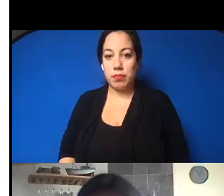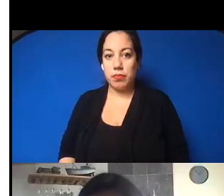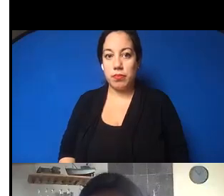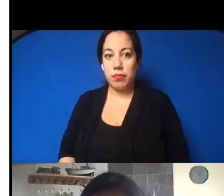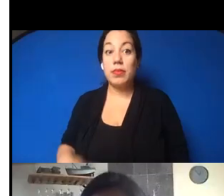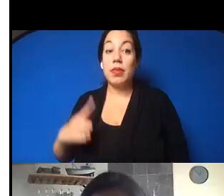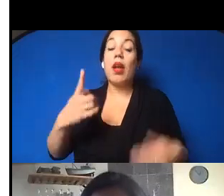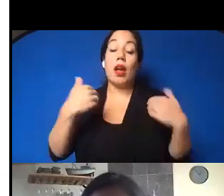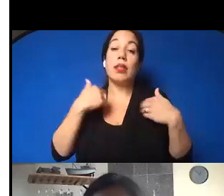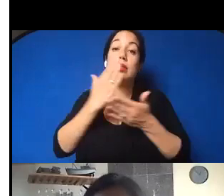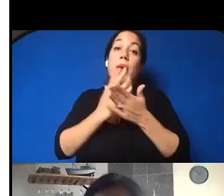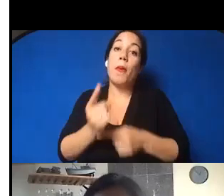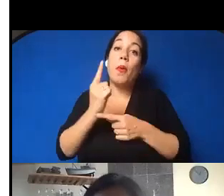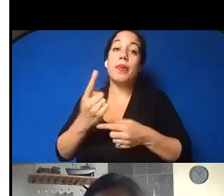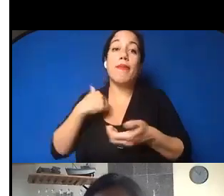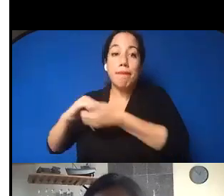collaboration.